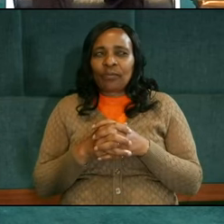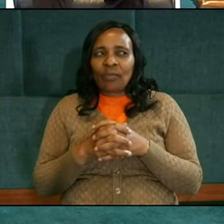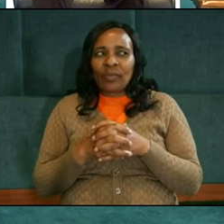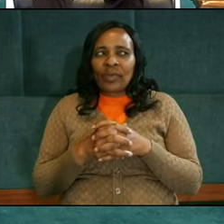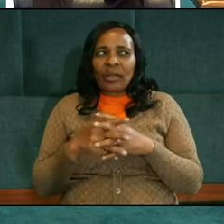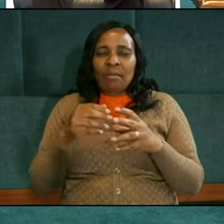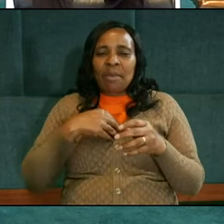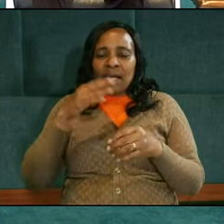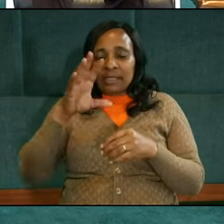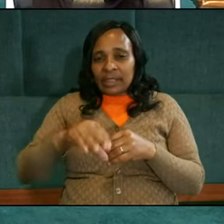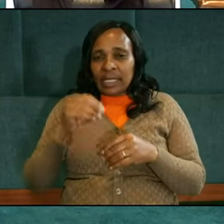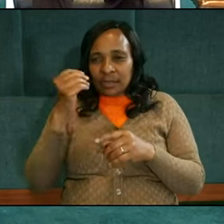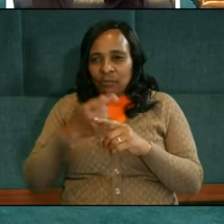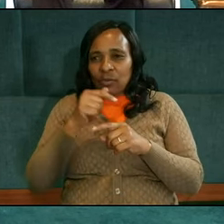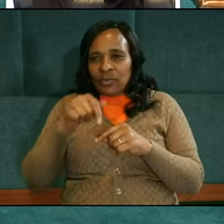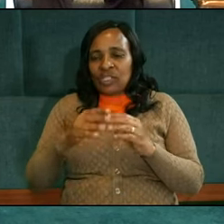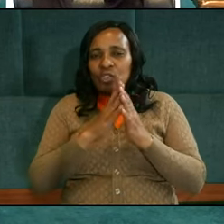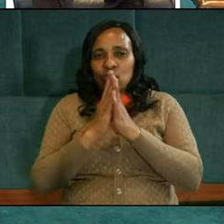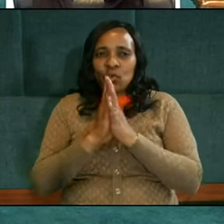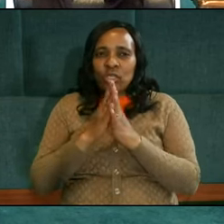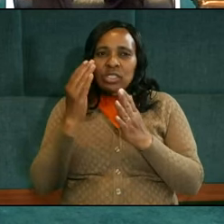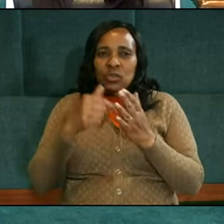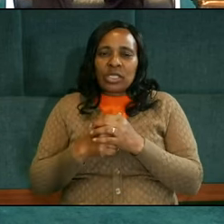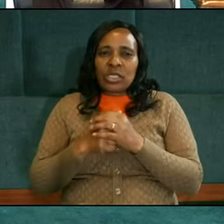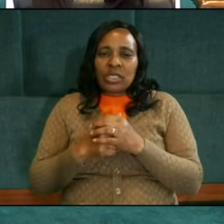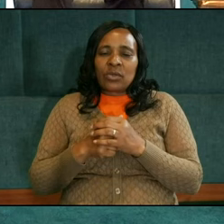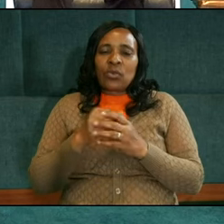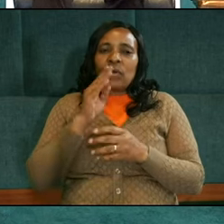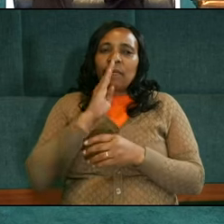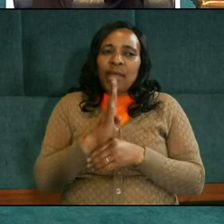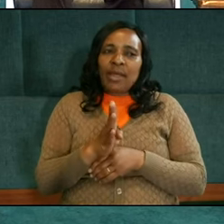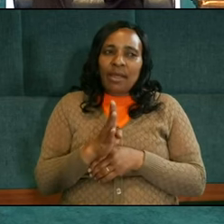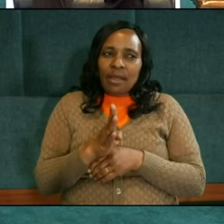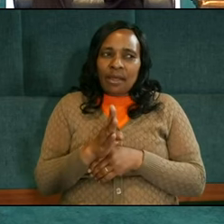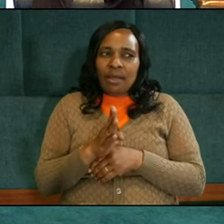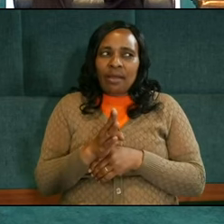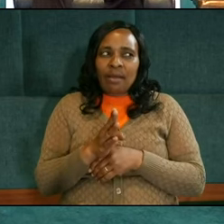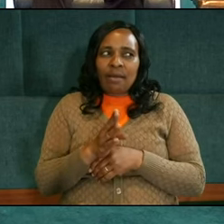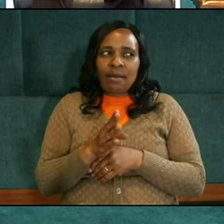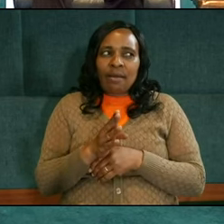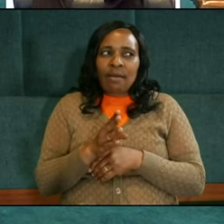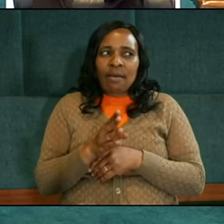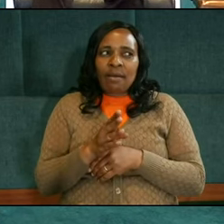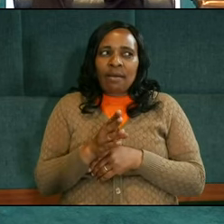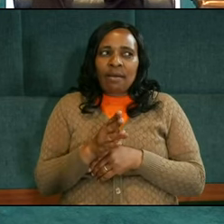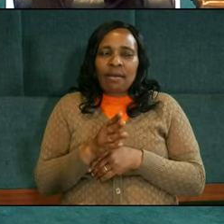My take home for this from this story would be that